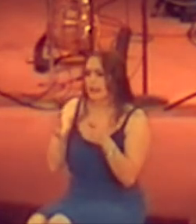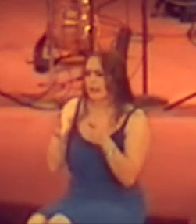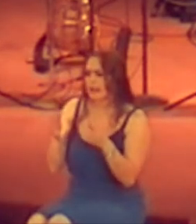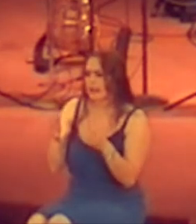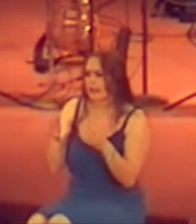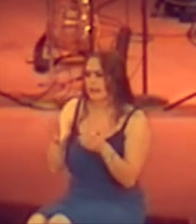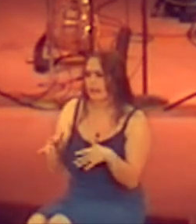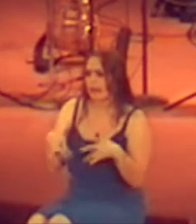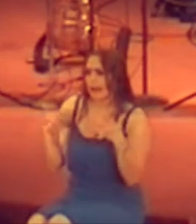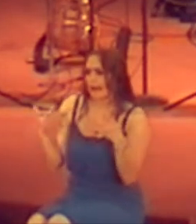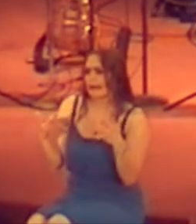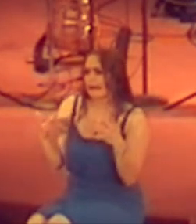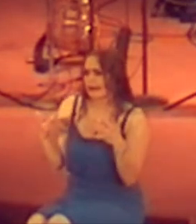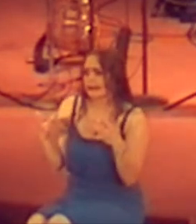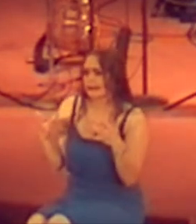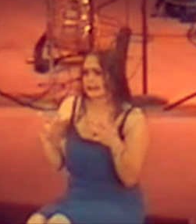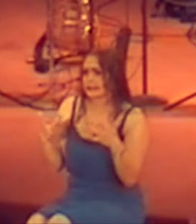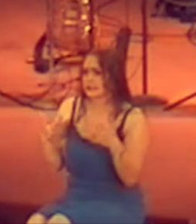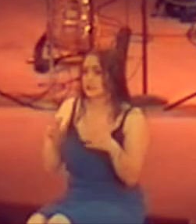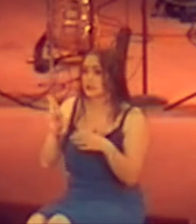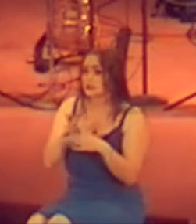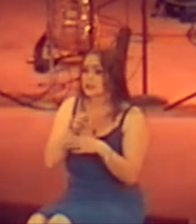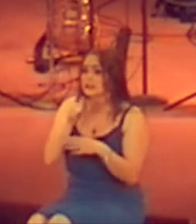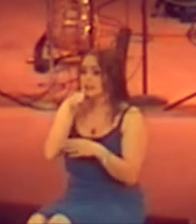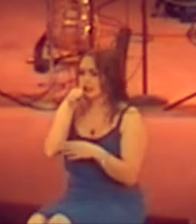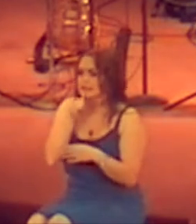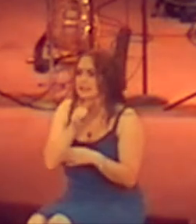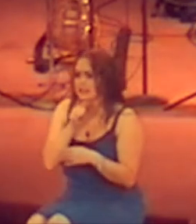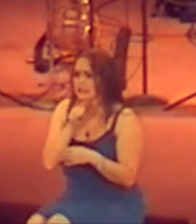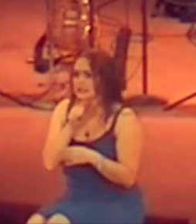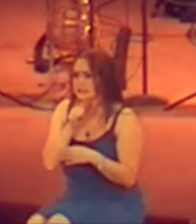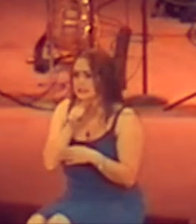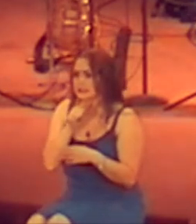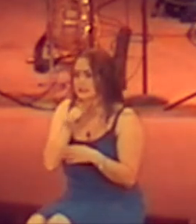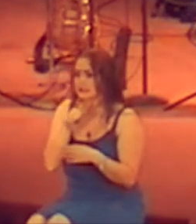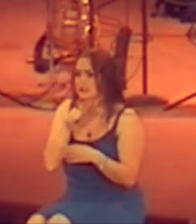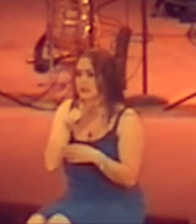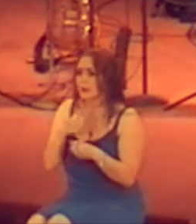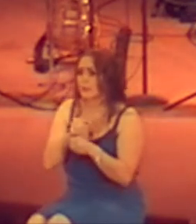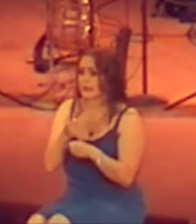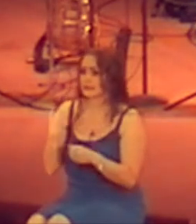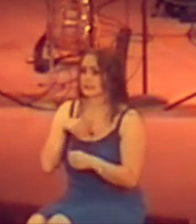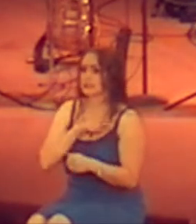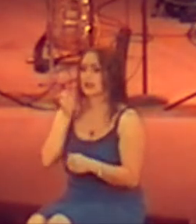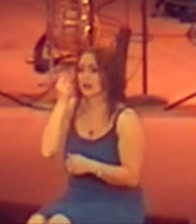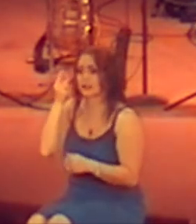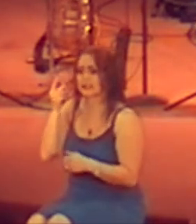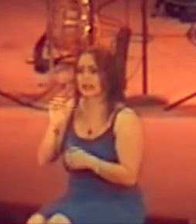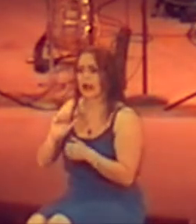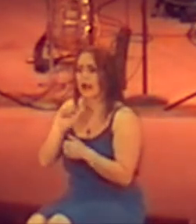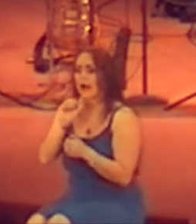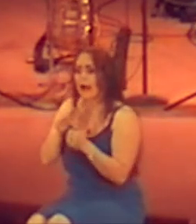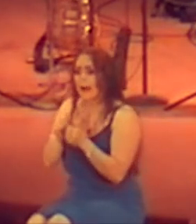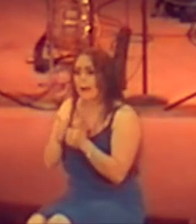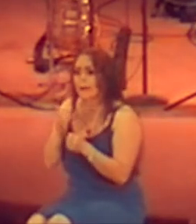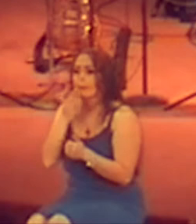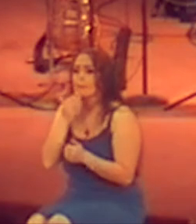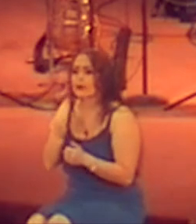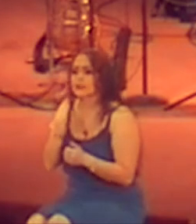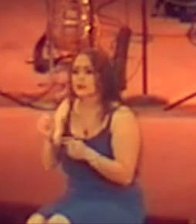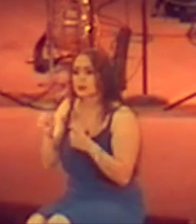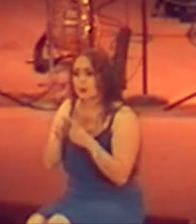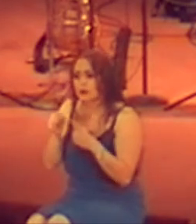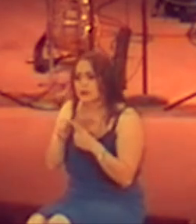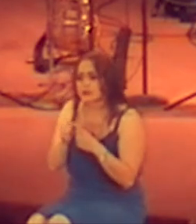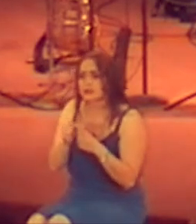it was that the use of silence, of solitude, to make us to understand how precious words are and how real speech is in its